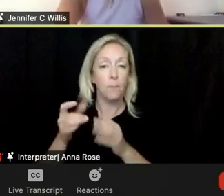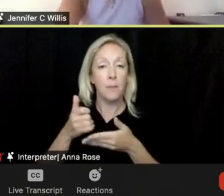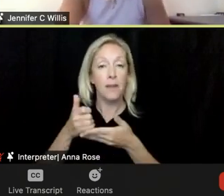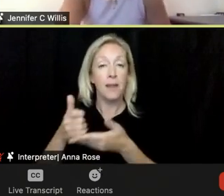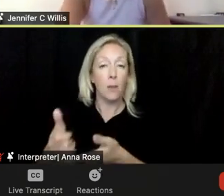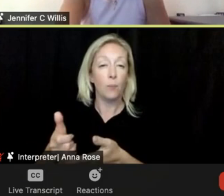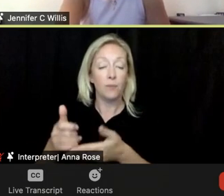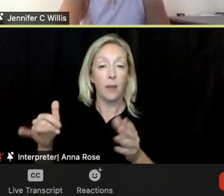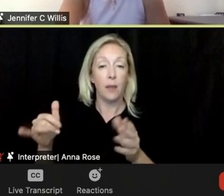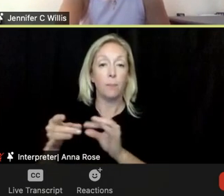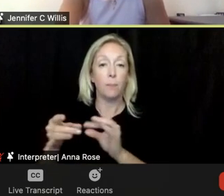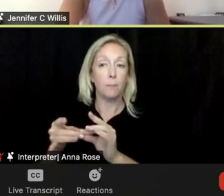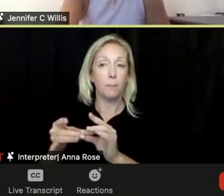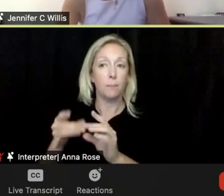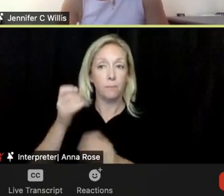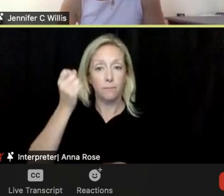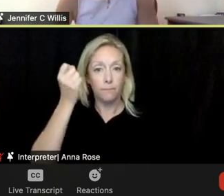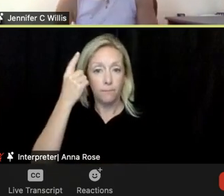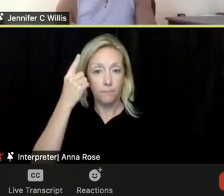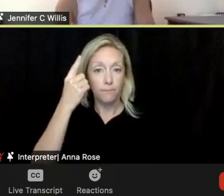that gap.